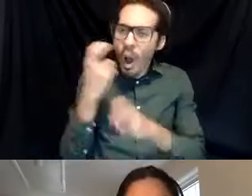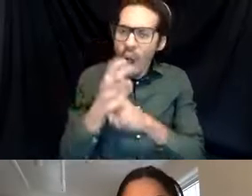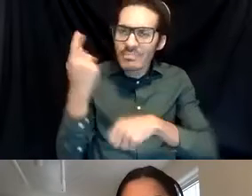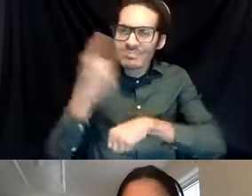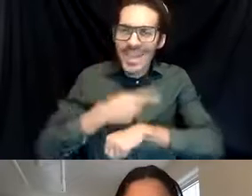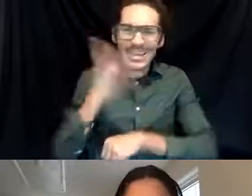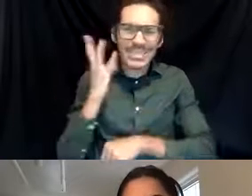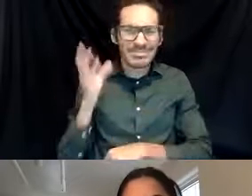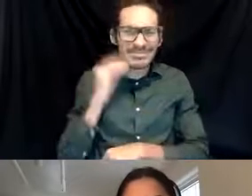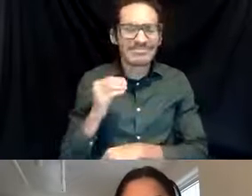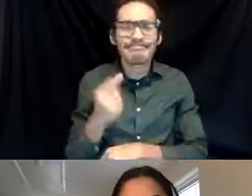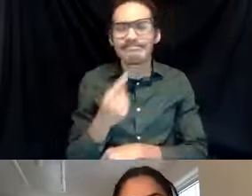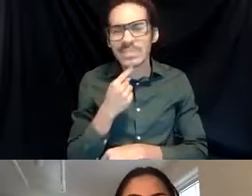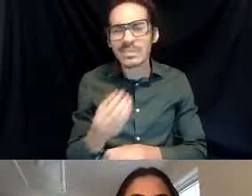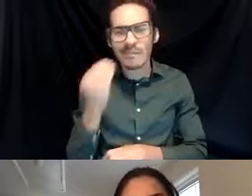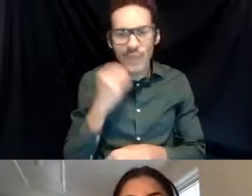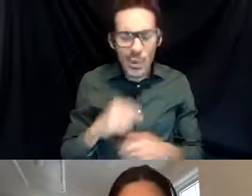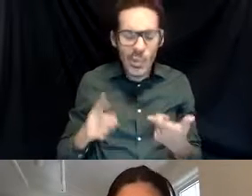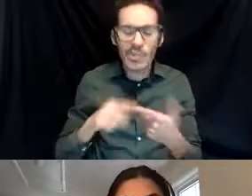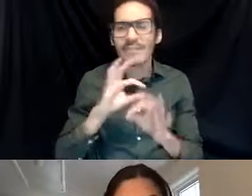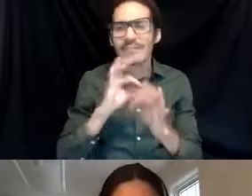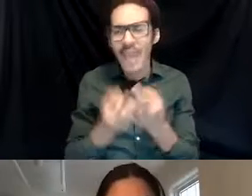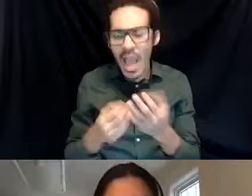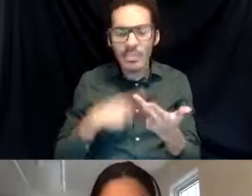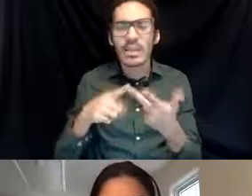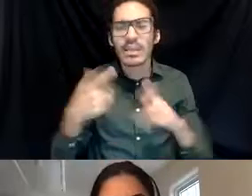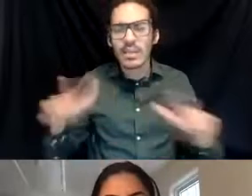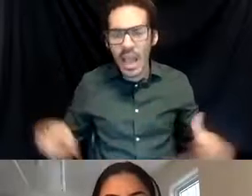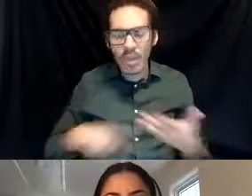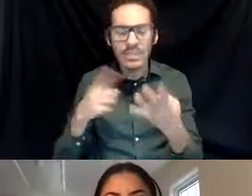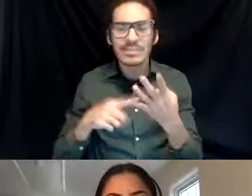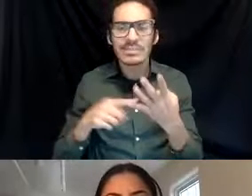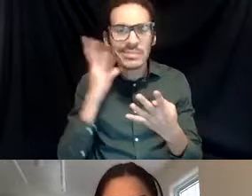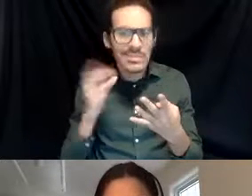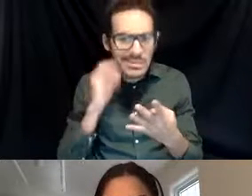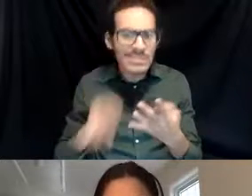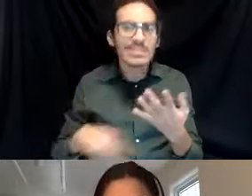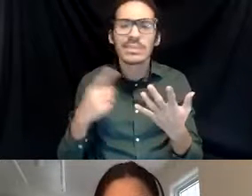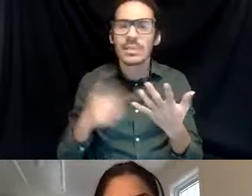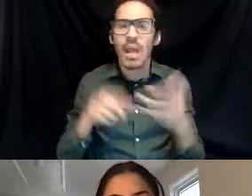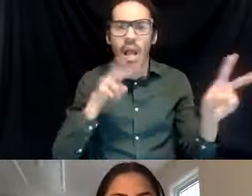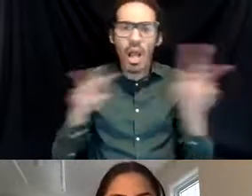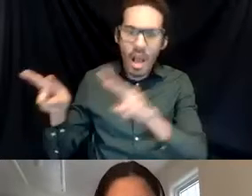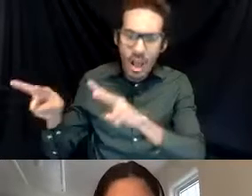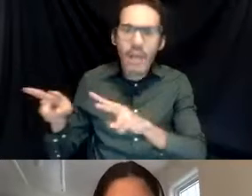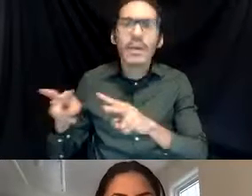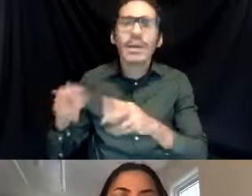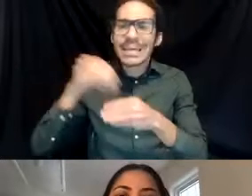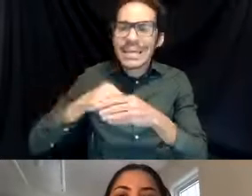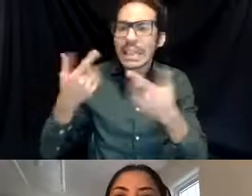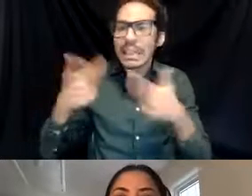I mean, you miss your food and you miss your family and your language, the experience and just the sensory experience of being inside a